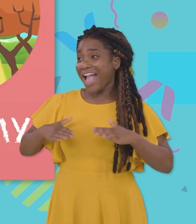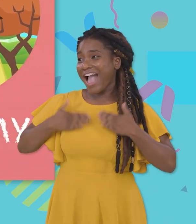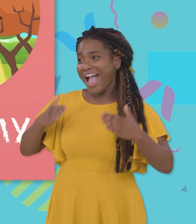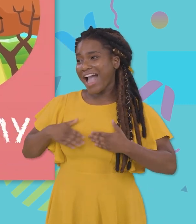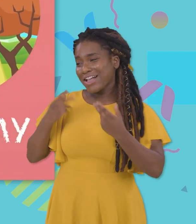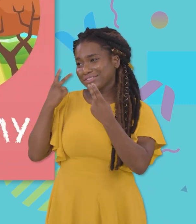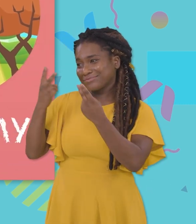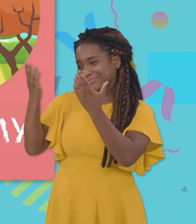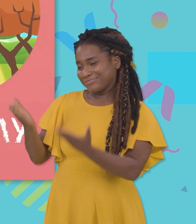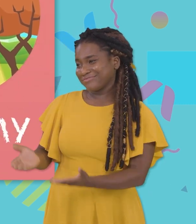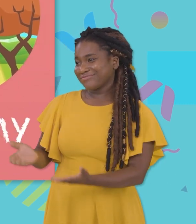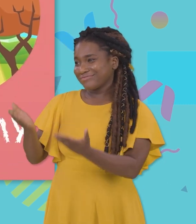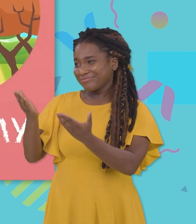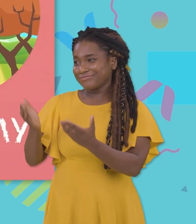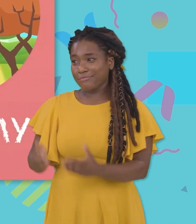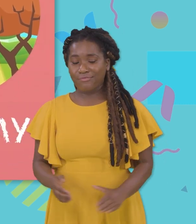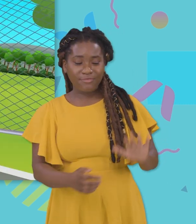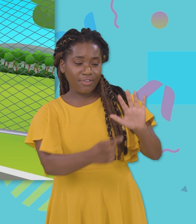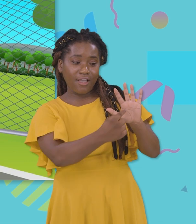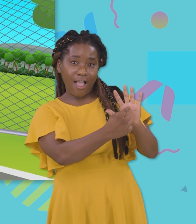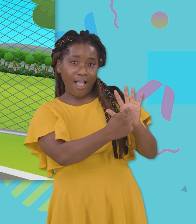Here I am, how do you do?